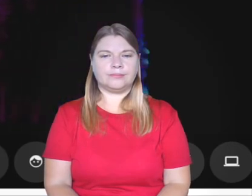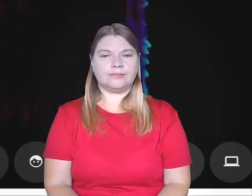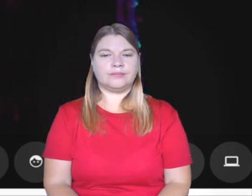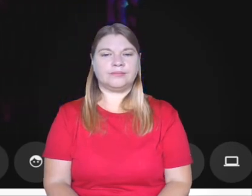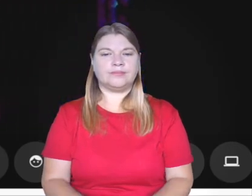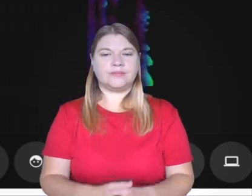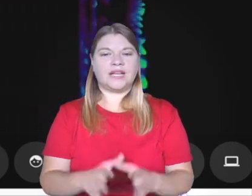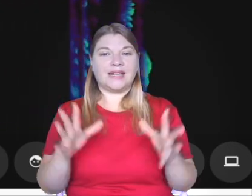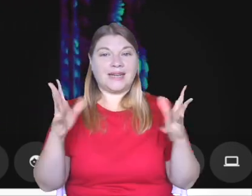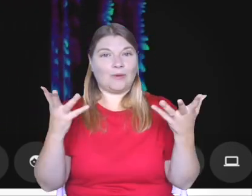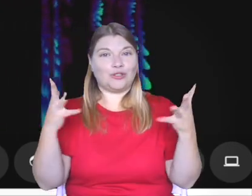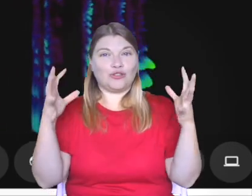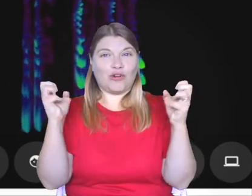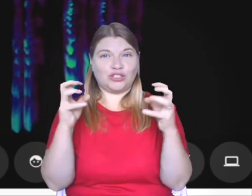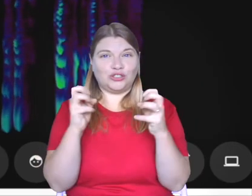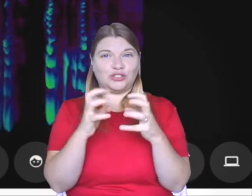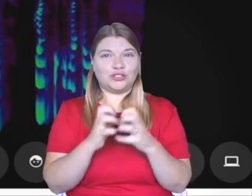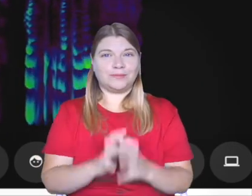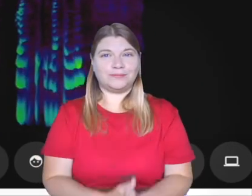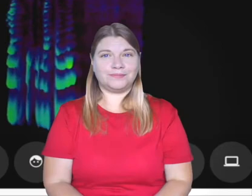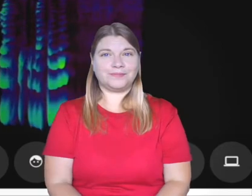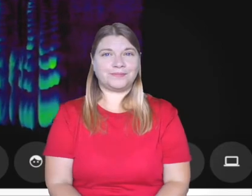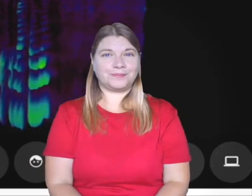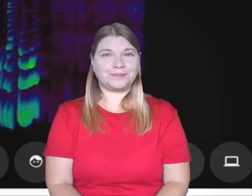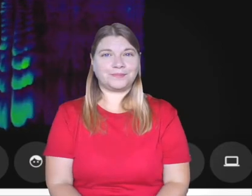And if I scrunch it with my fingers,